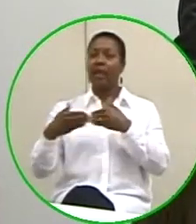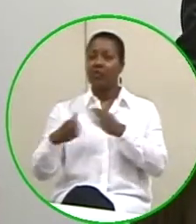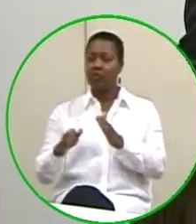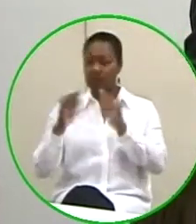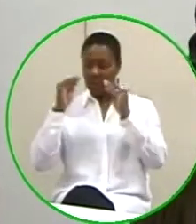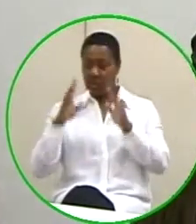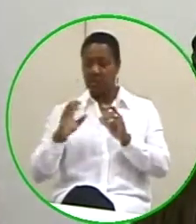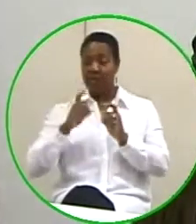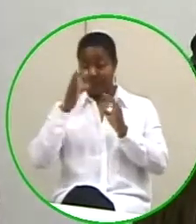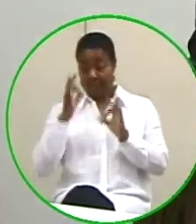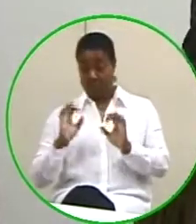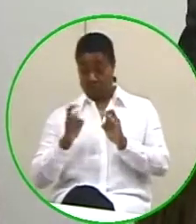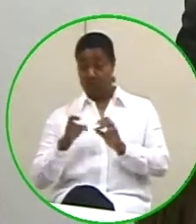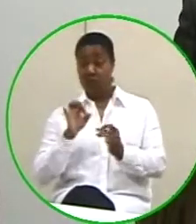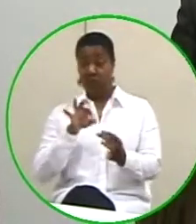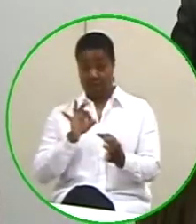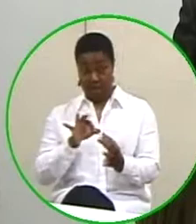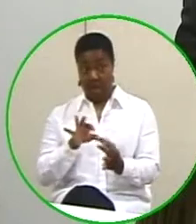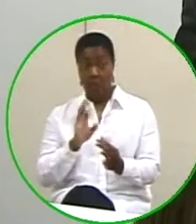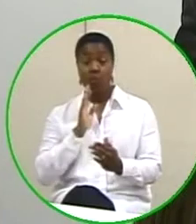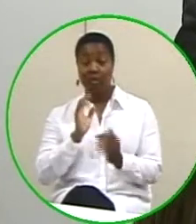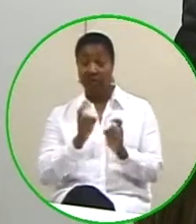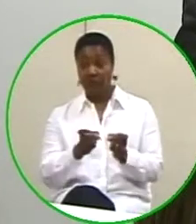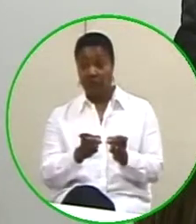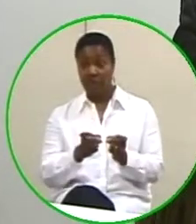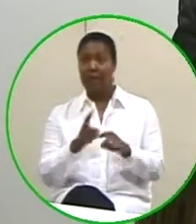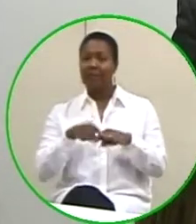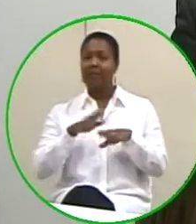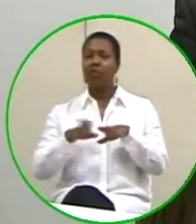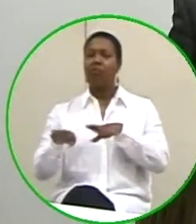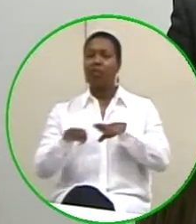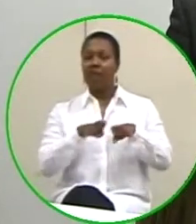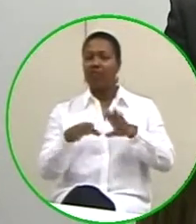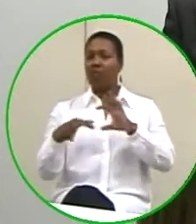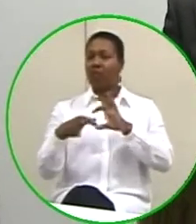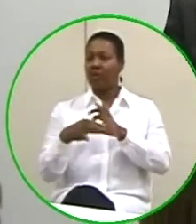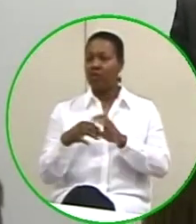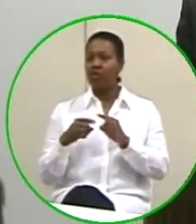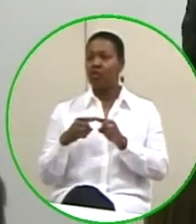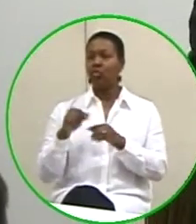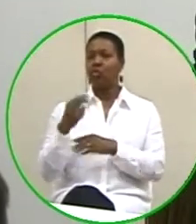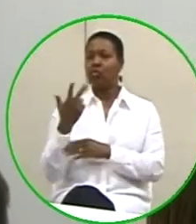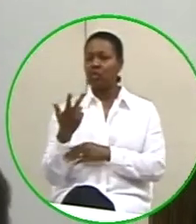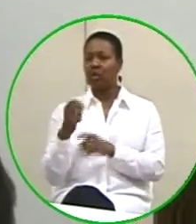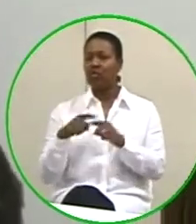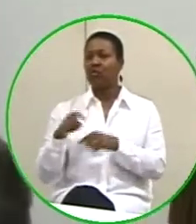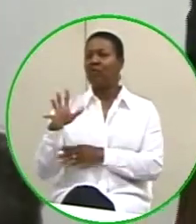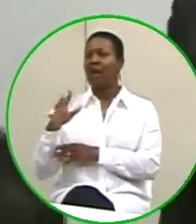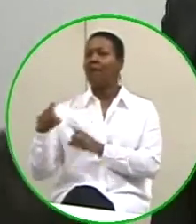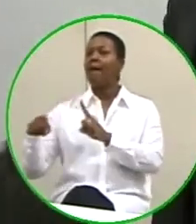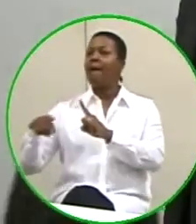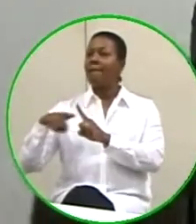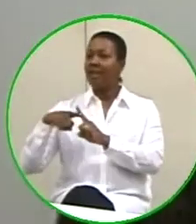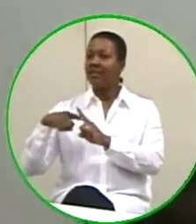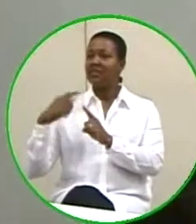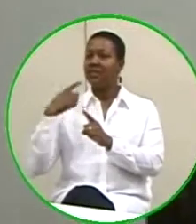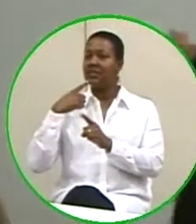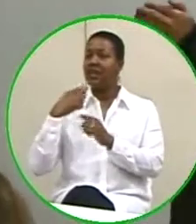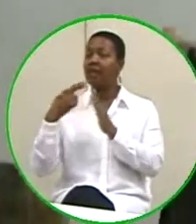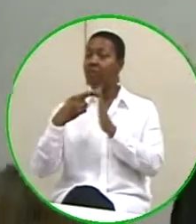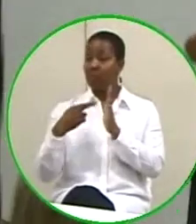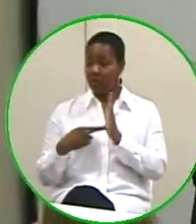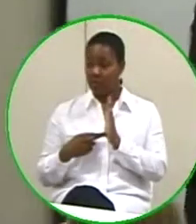give them feedback, meaningful feedback on their behavior relevant to those 3 to 5 positively stated rules,